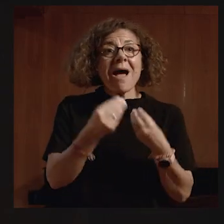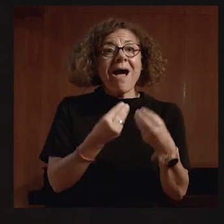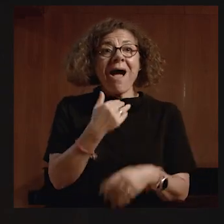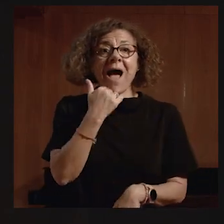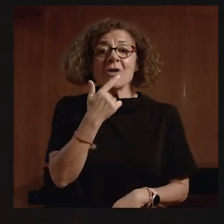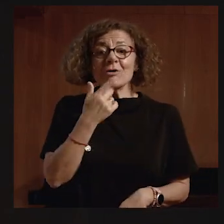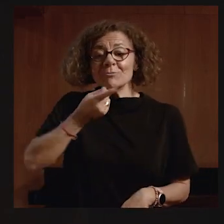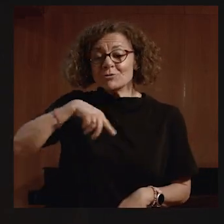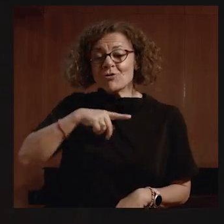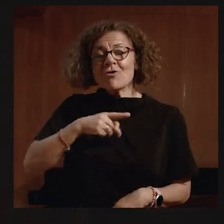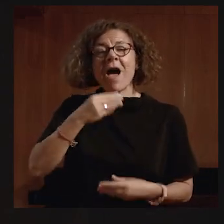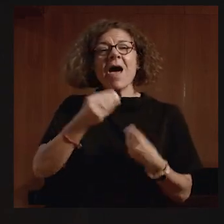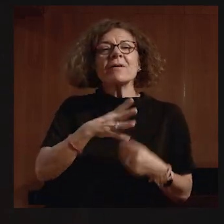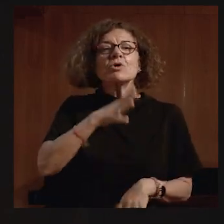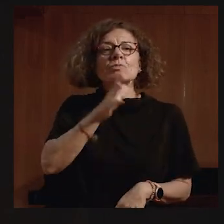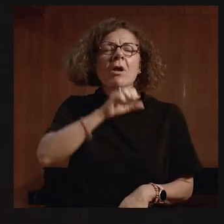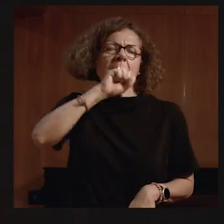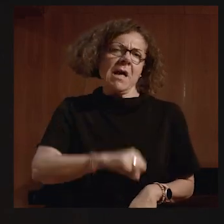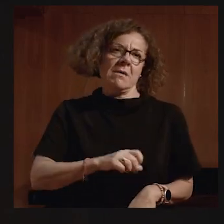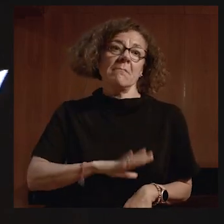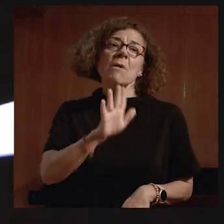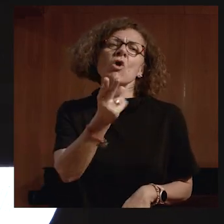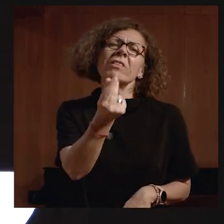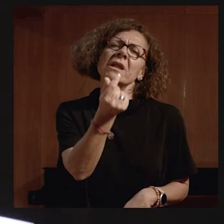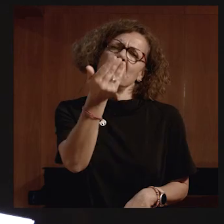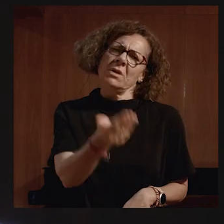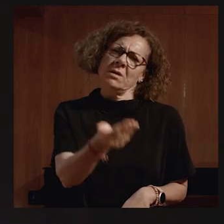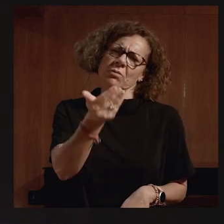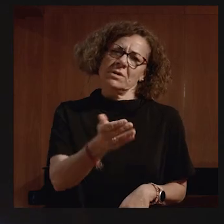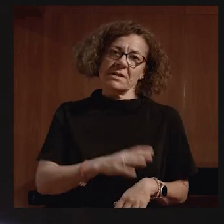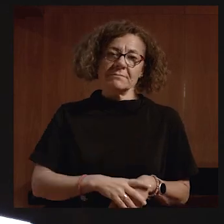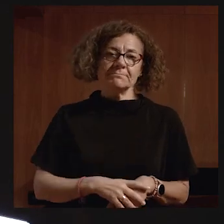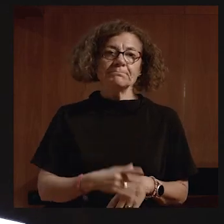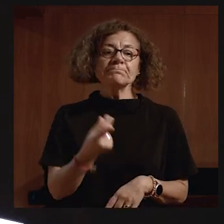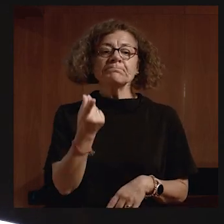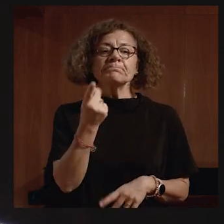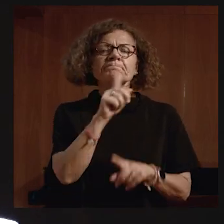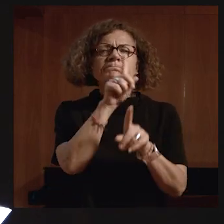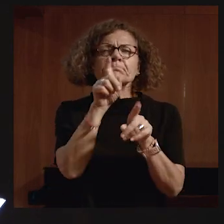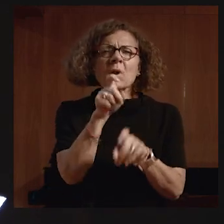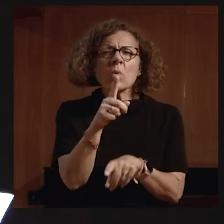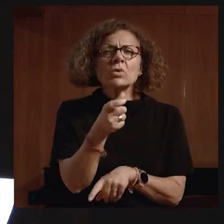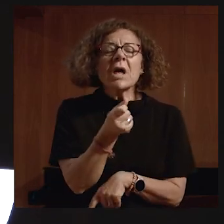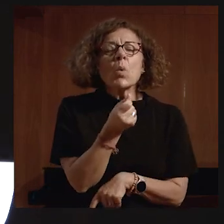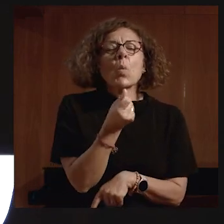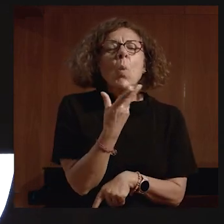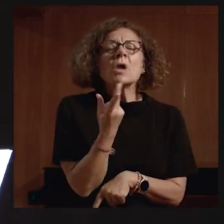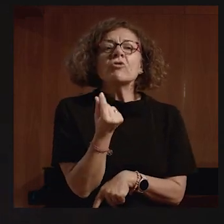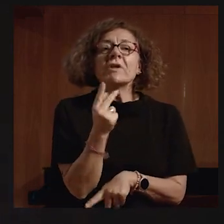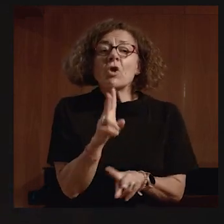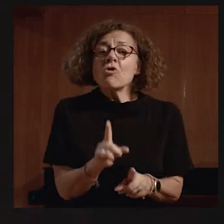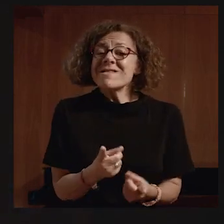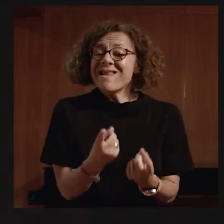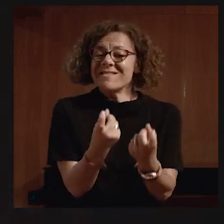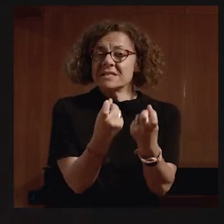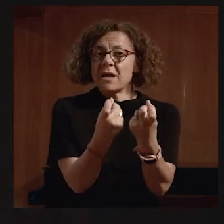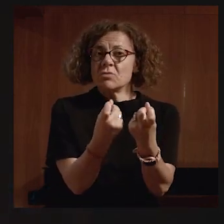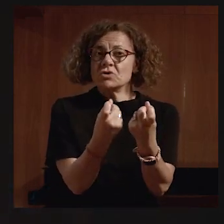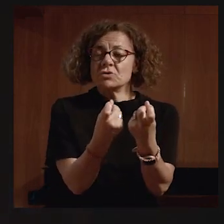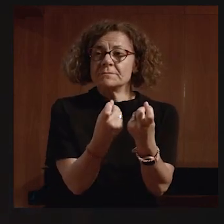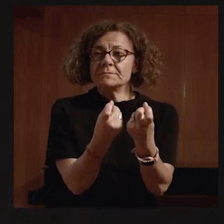important. The question about how much money do we need comes to everyone at some point in their